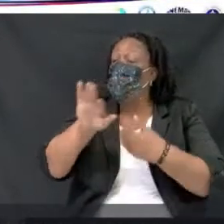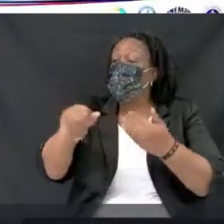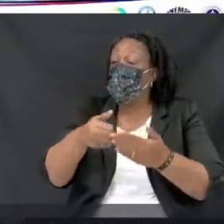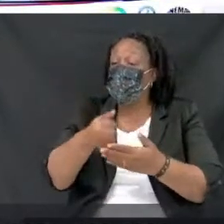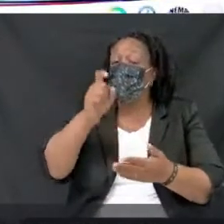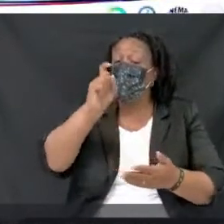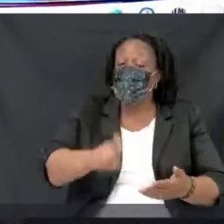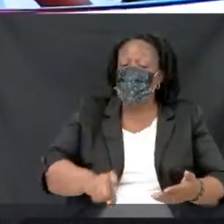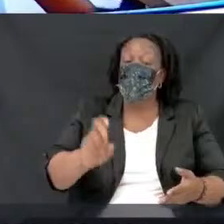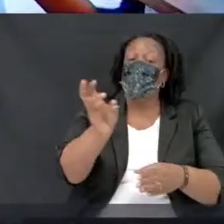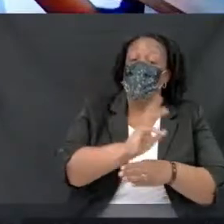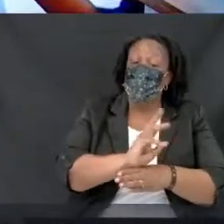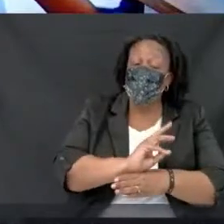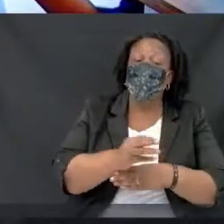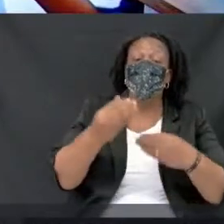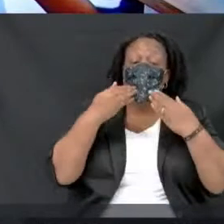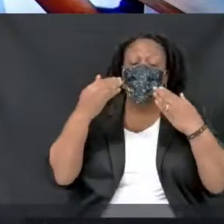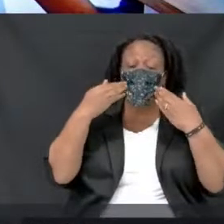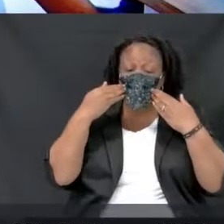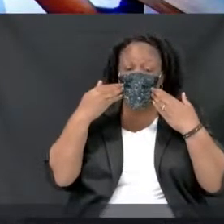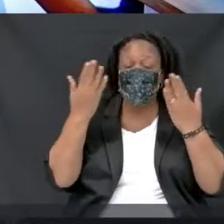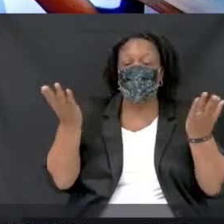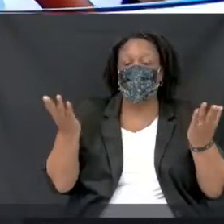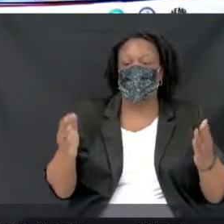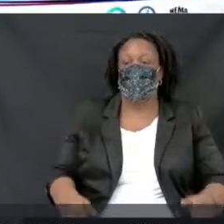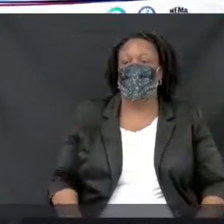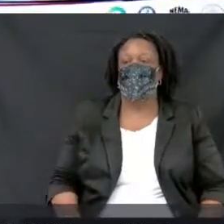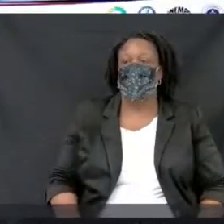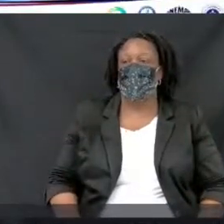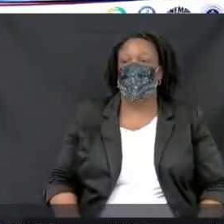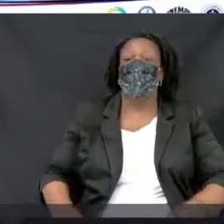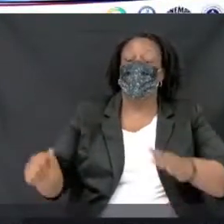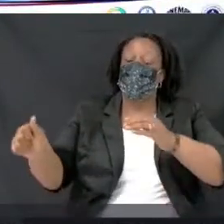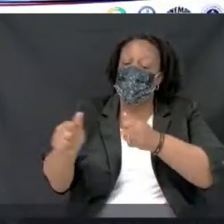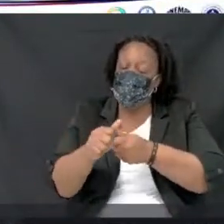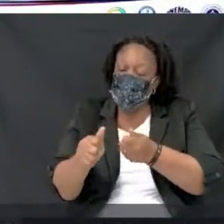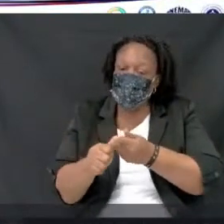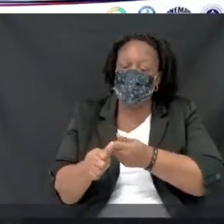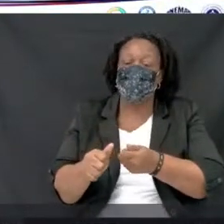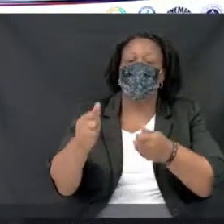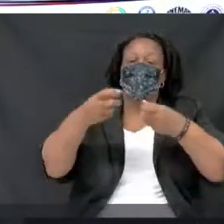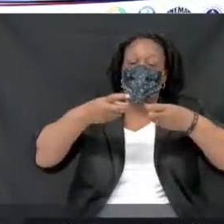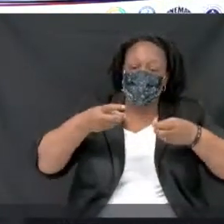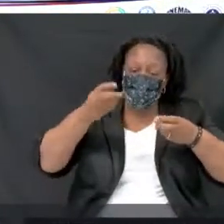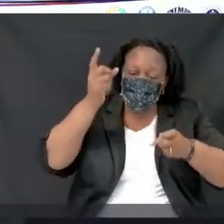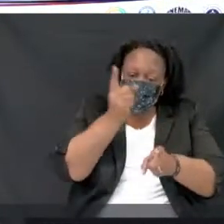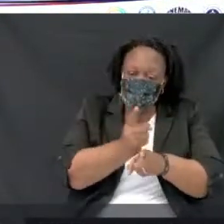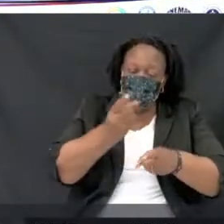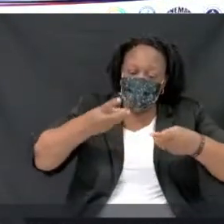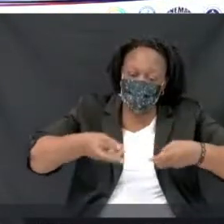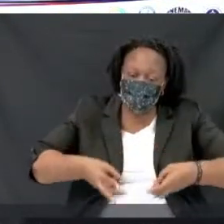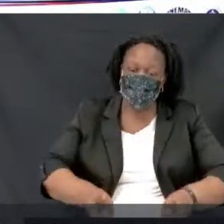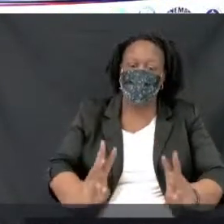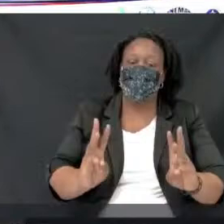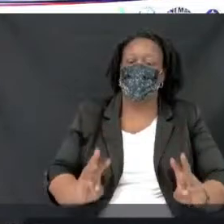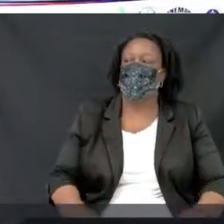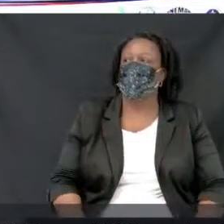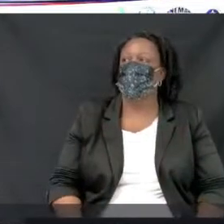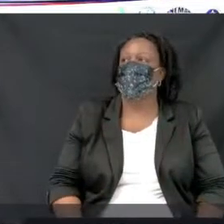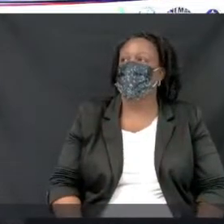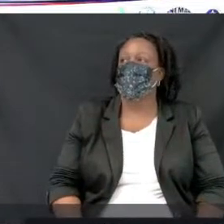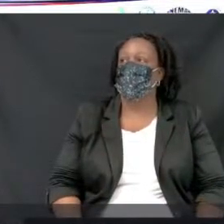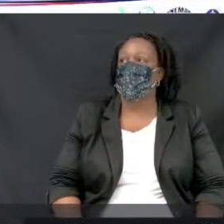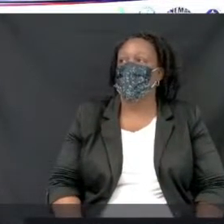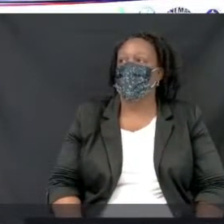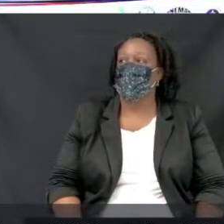to please adhere to the protocols. Please follow the protocols. We have been receiving these reports, Mr.